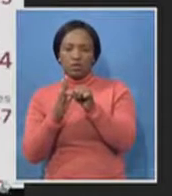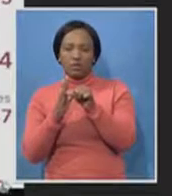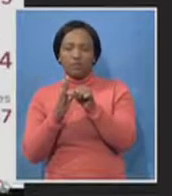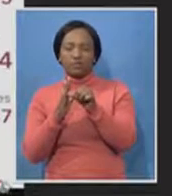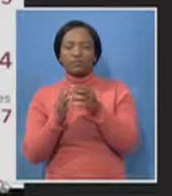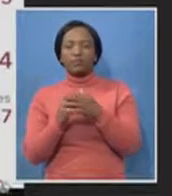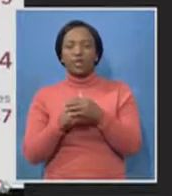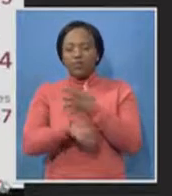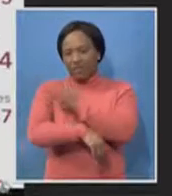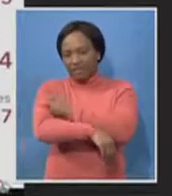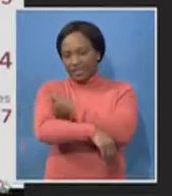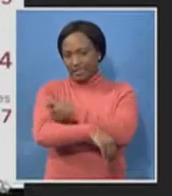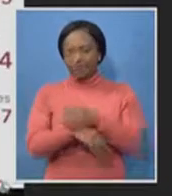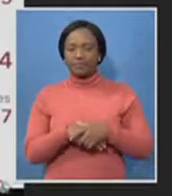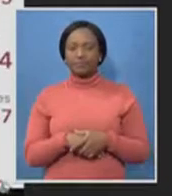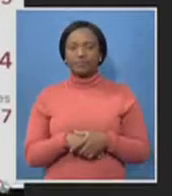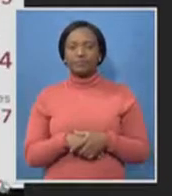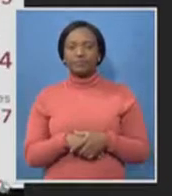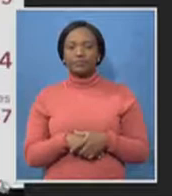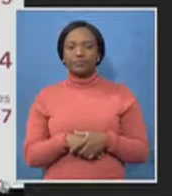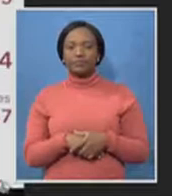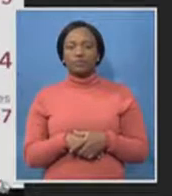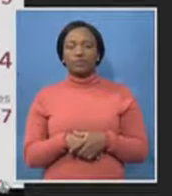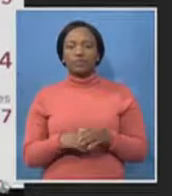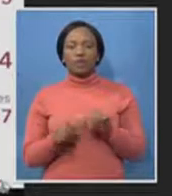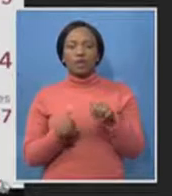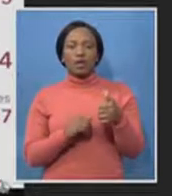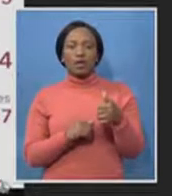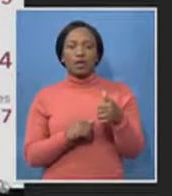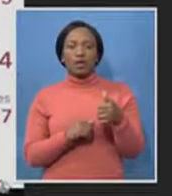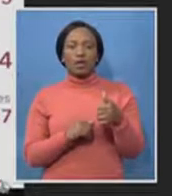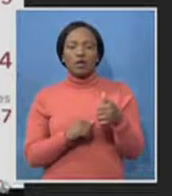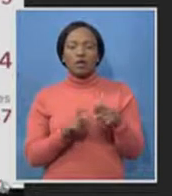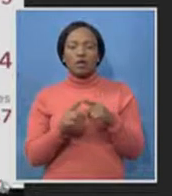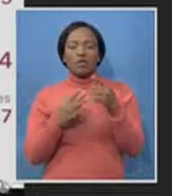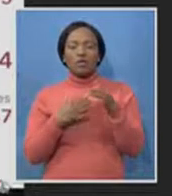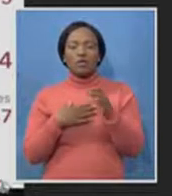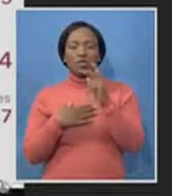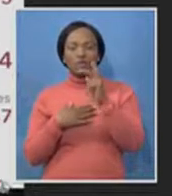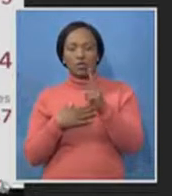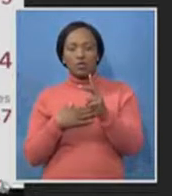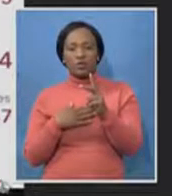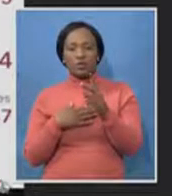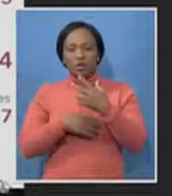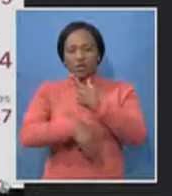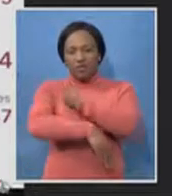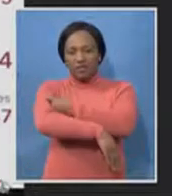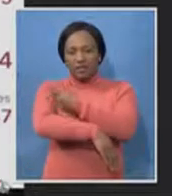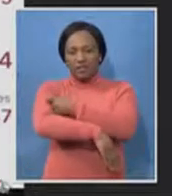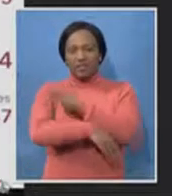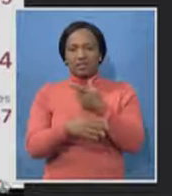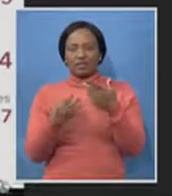of myself right now, because we're still in the very early stages of vaccine development. And as I mentioned, vaccines, it is a